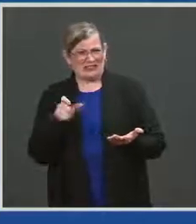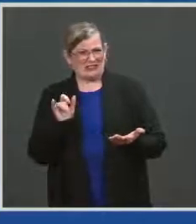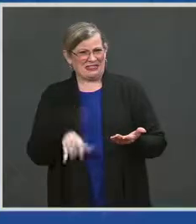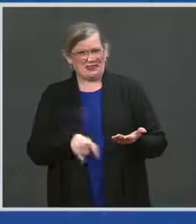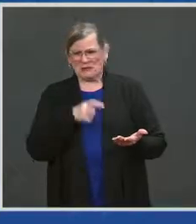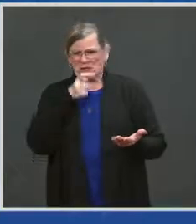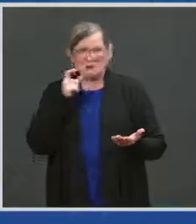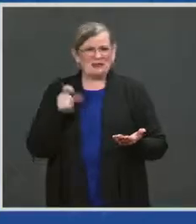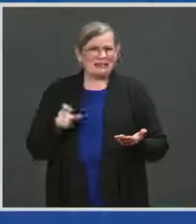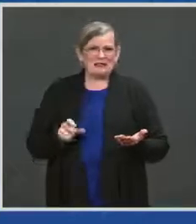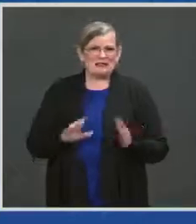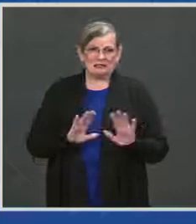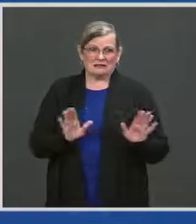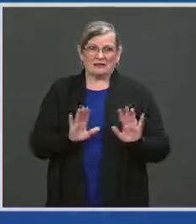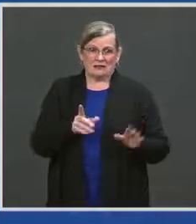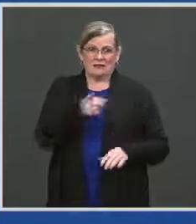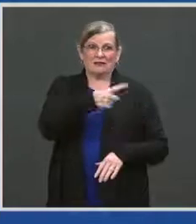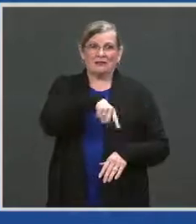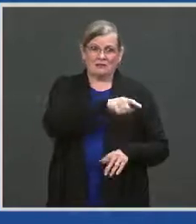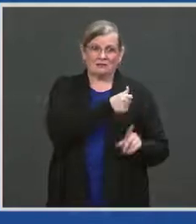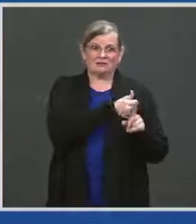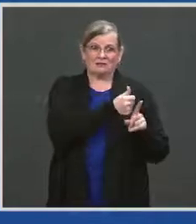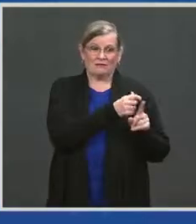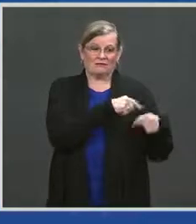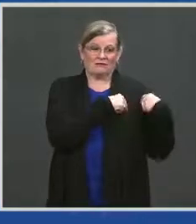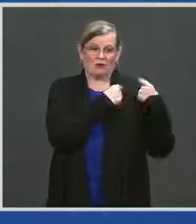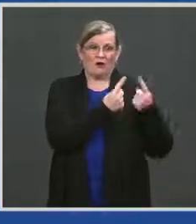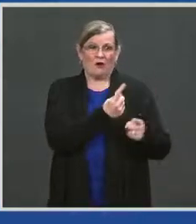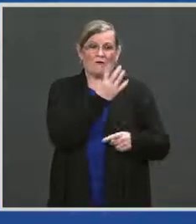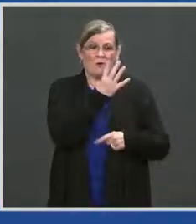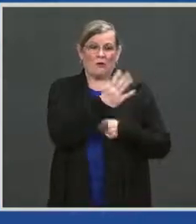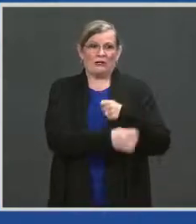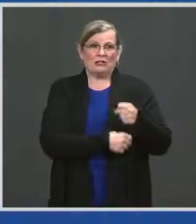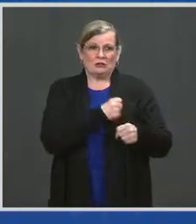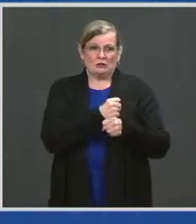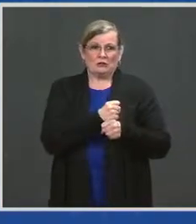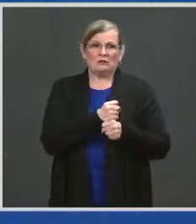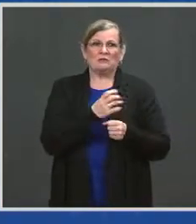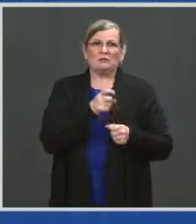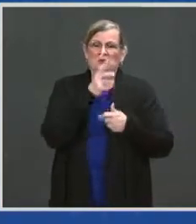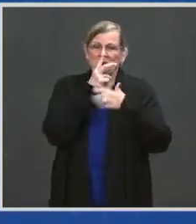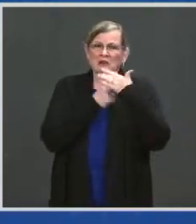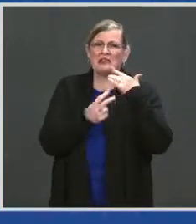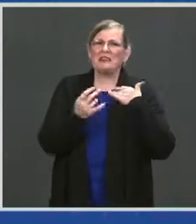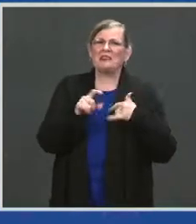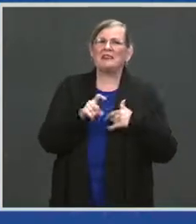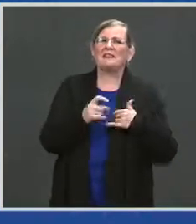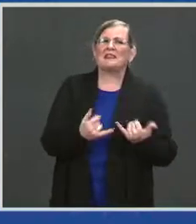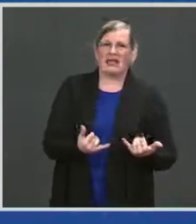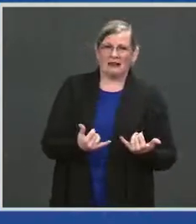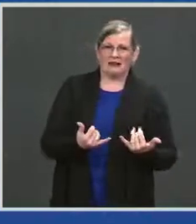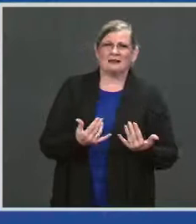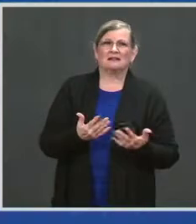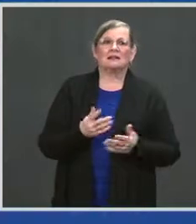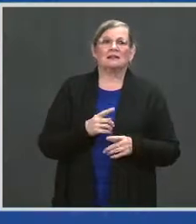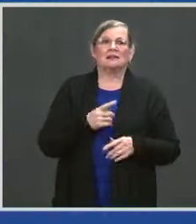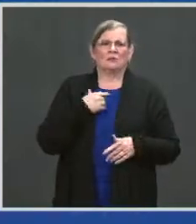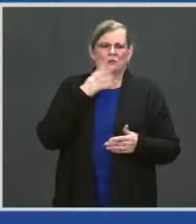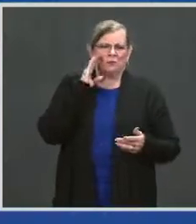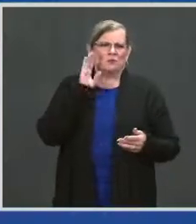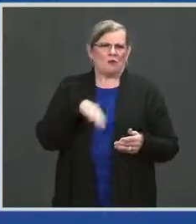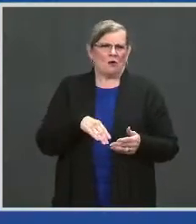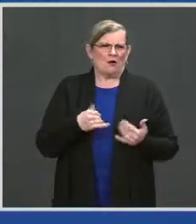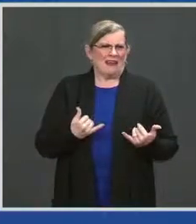for years now. If the Republicans decide that we need it but they're not going to pay for it, it's just going to